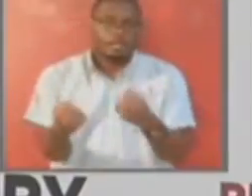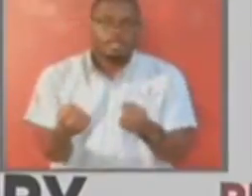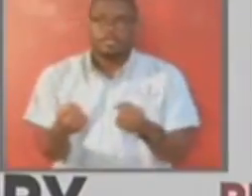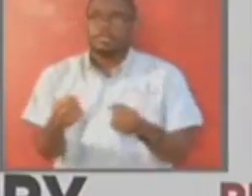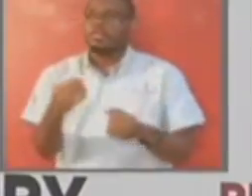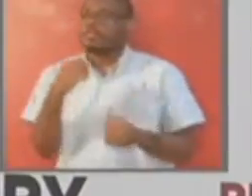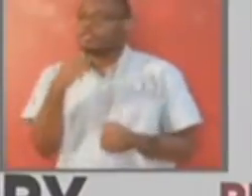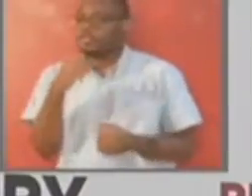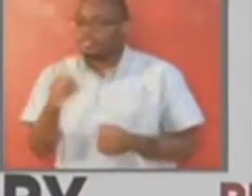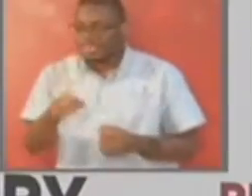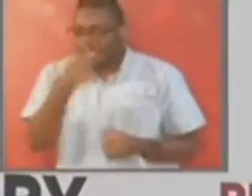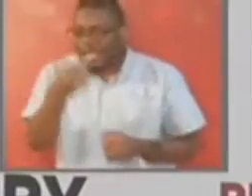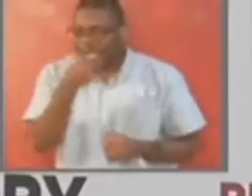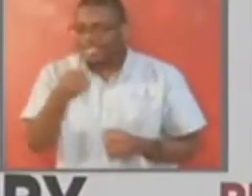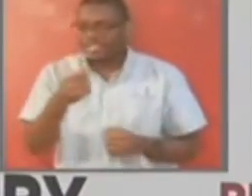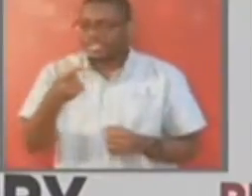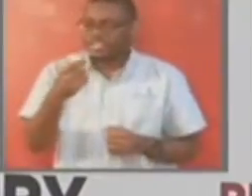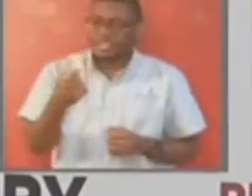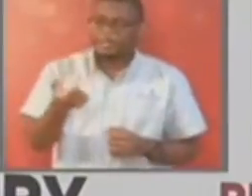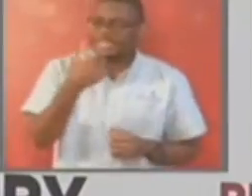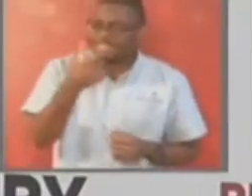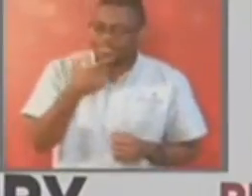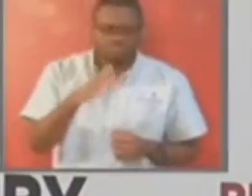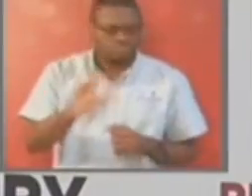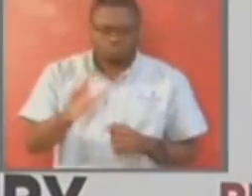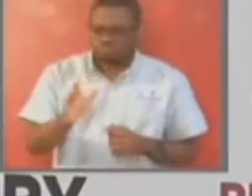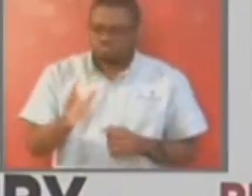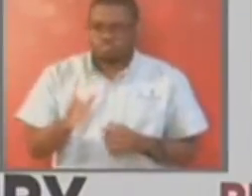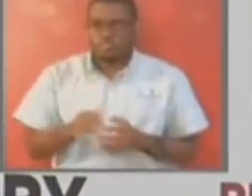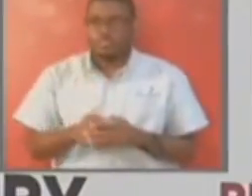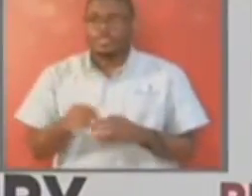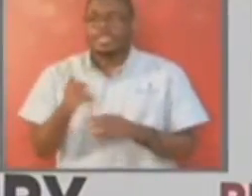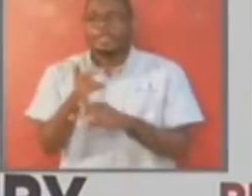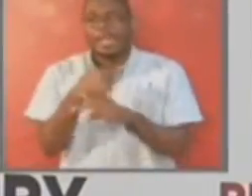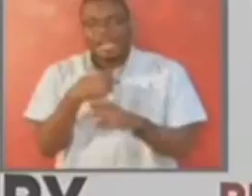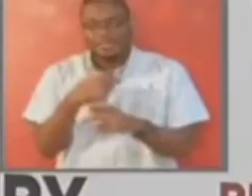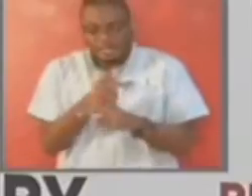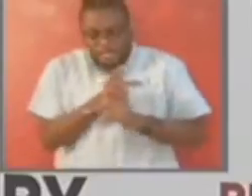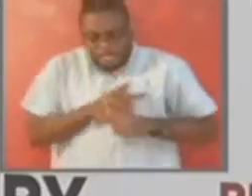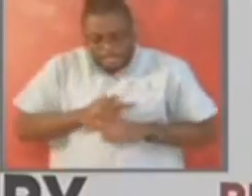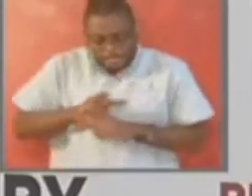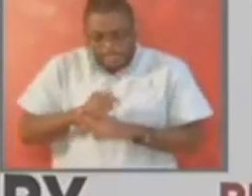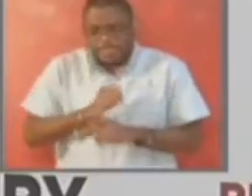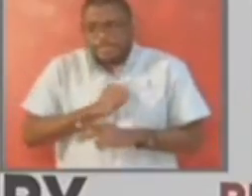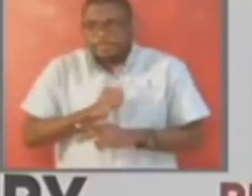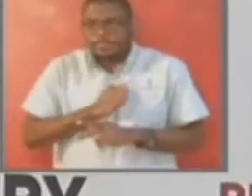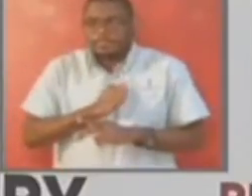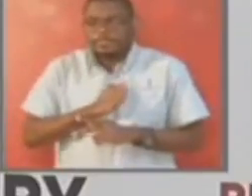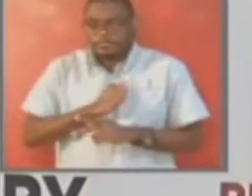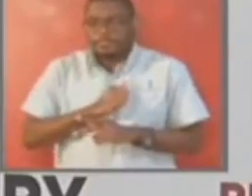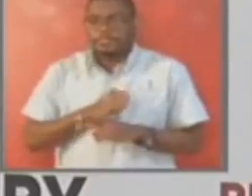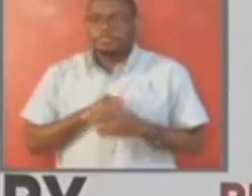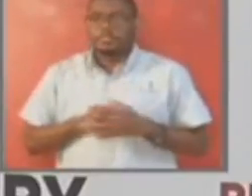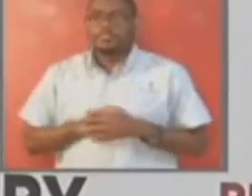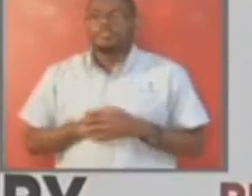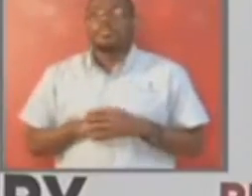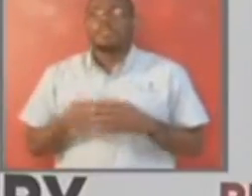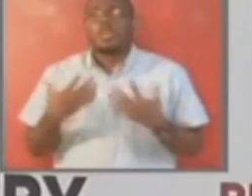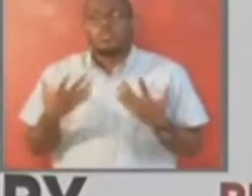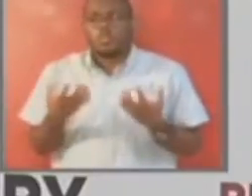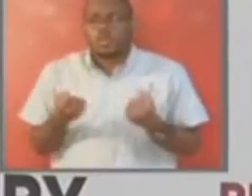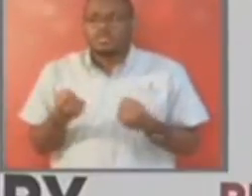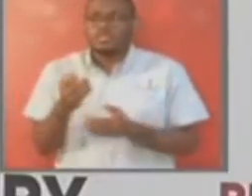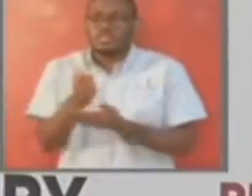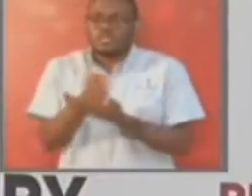earlier today. But, just generally taking care of yourself, even in the midst of the, I'm so tired of wearing this mask. Even